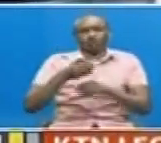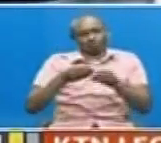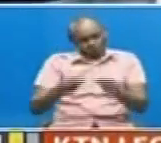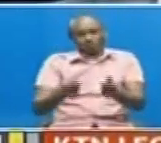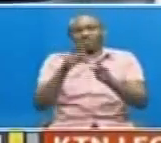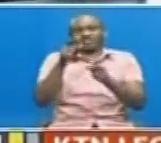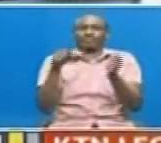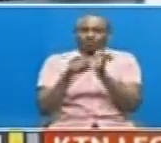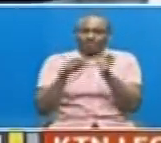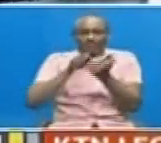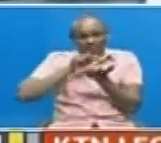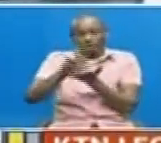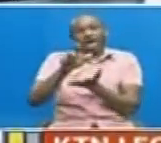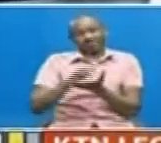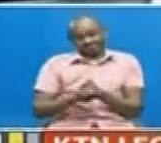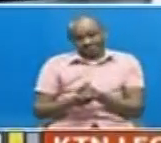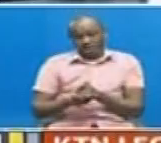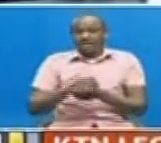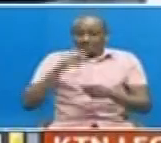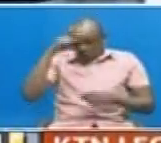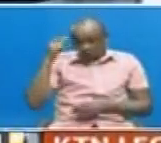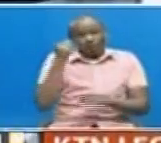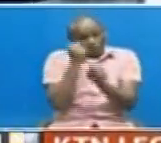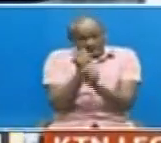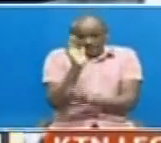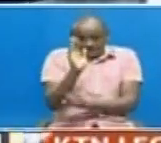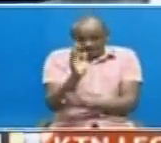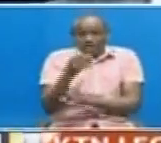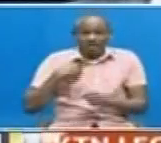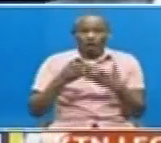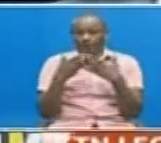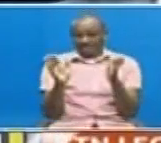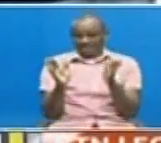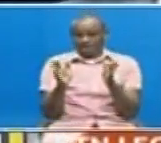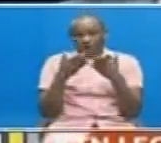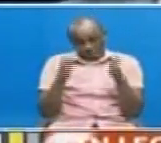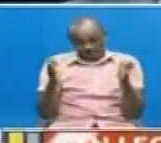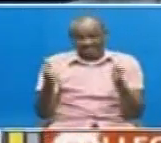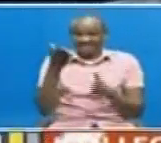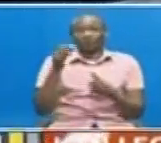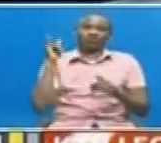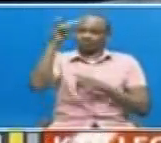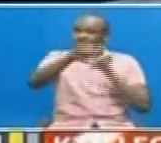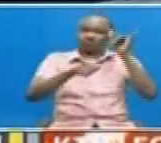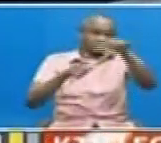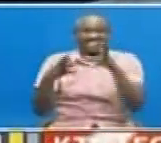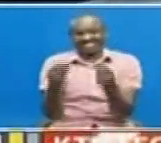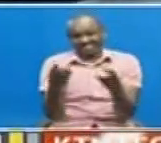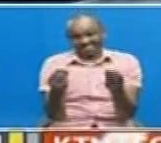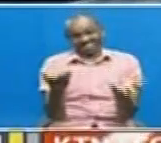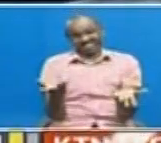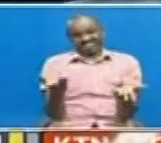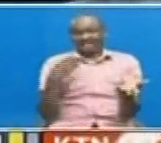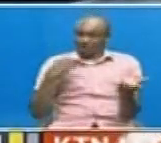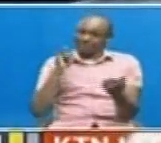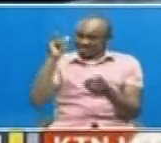huo. Because of your effort for Liberia, we even opened the airspace in terms of our